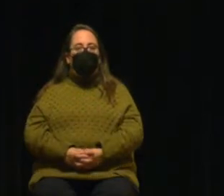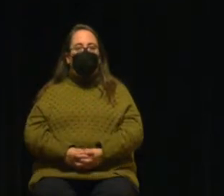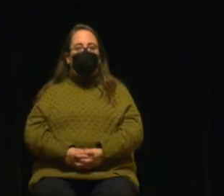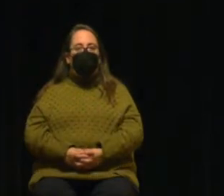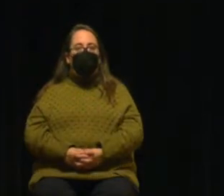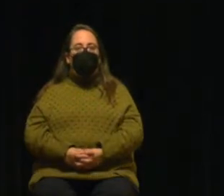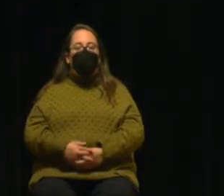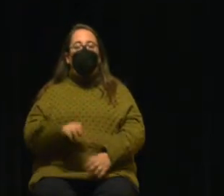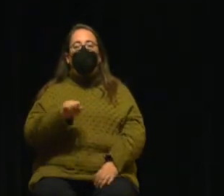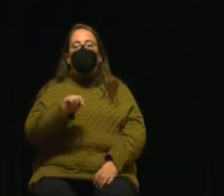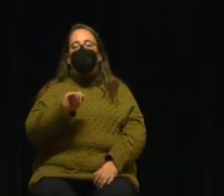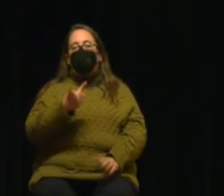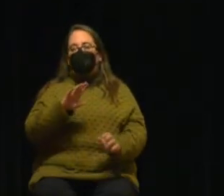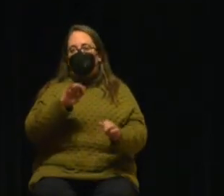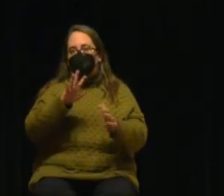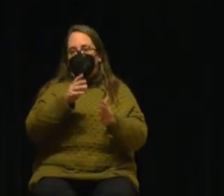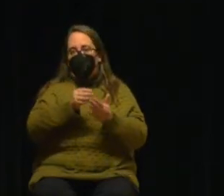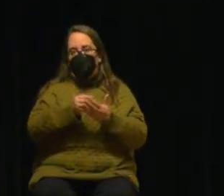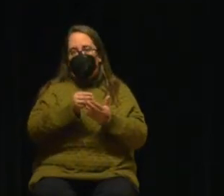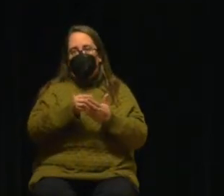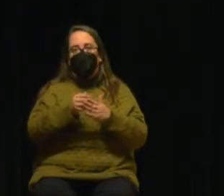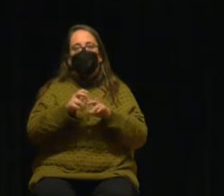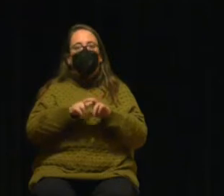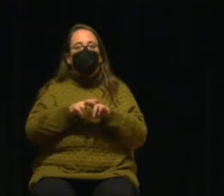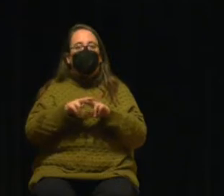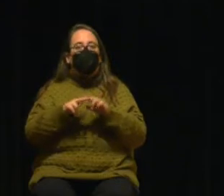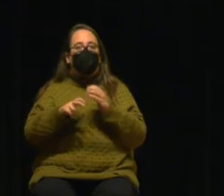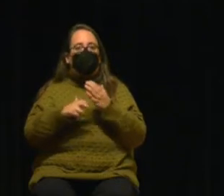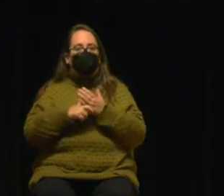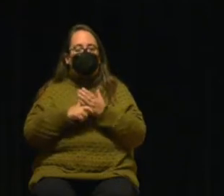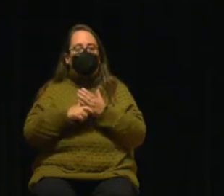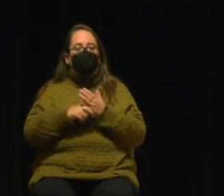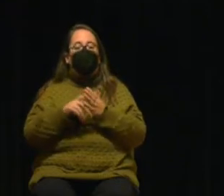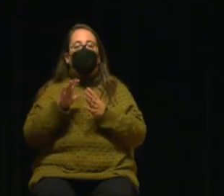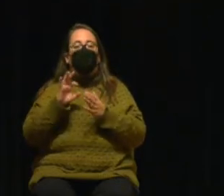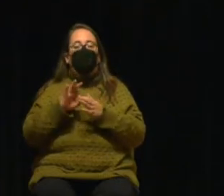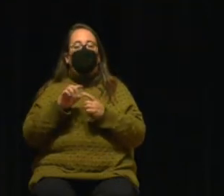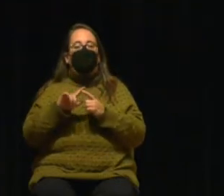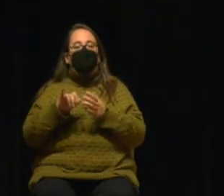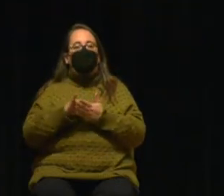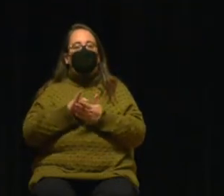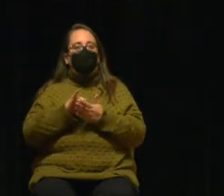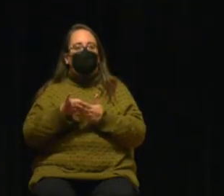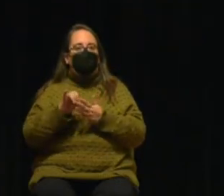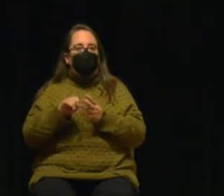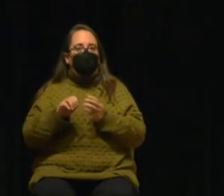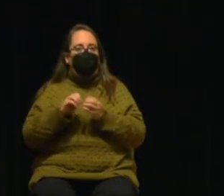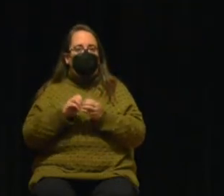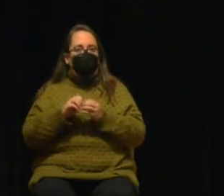Still would provide them money, train tickets, connections to New York and beyond.